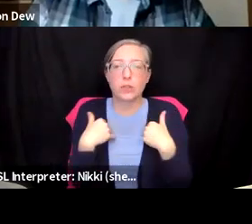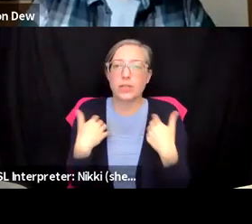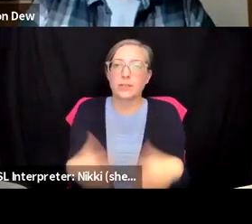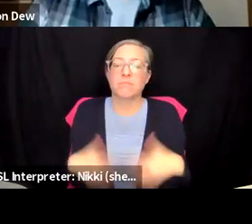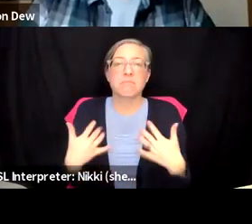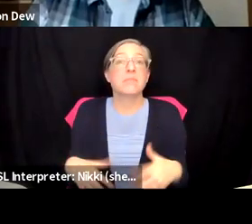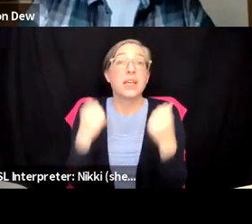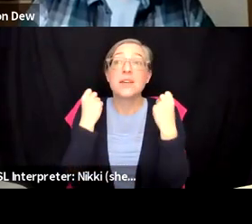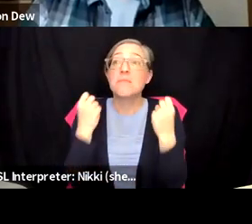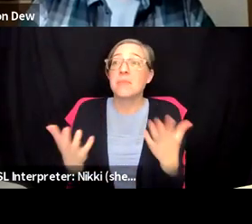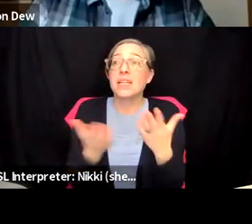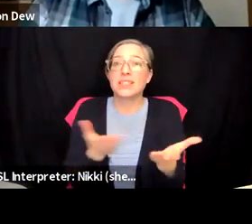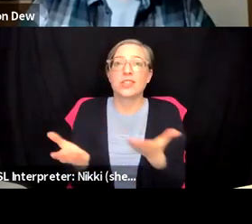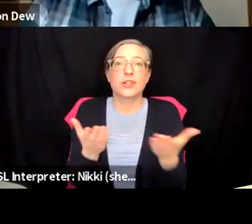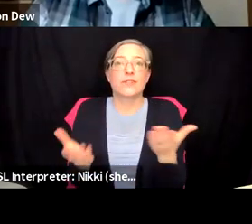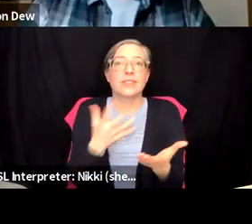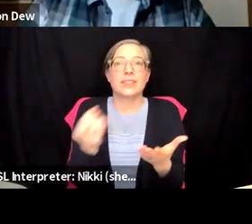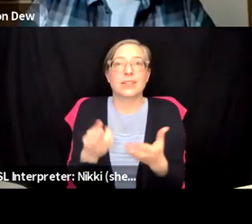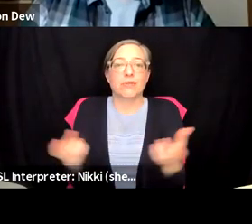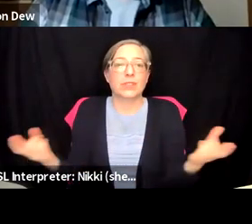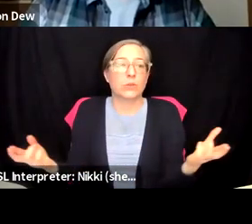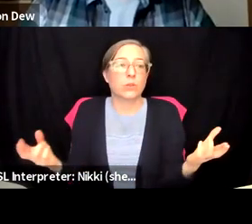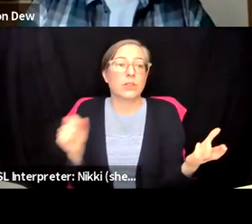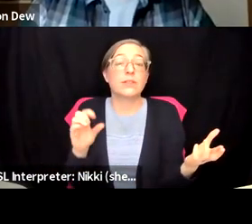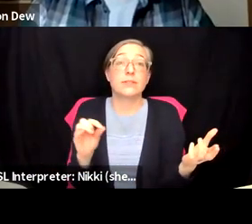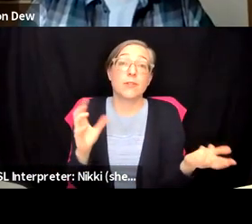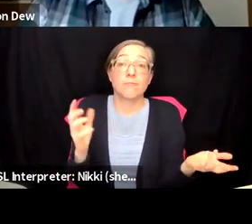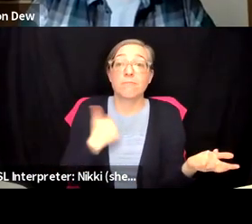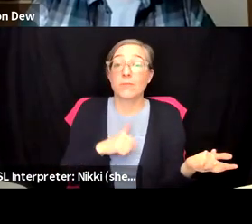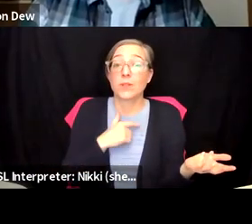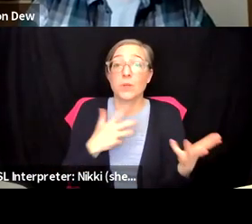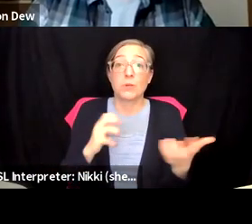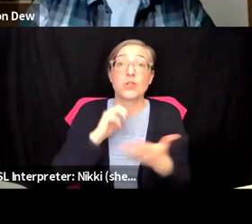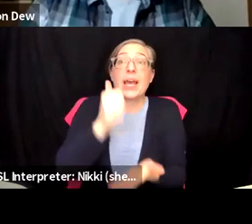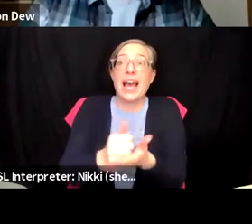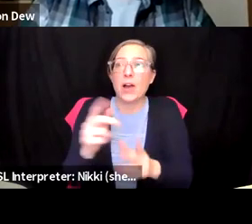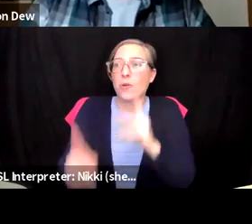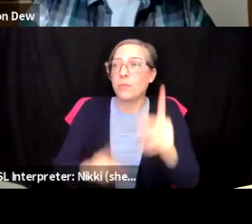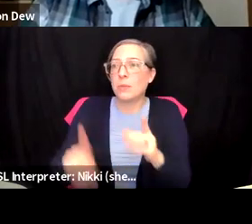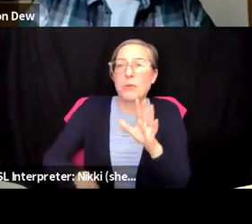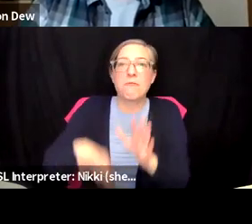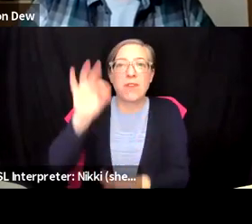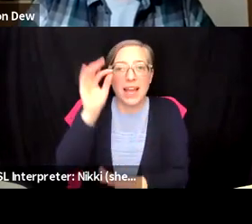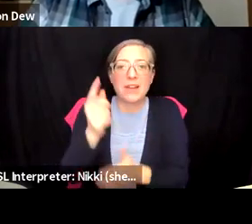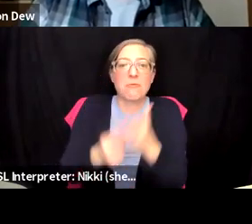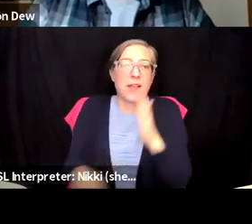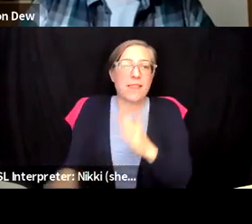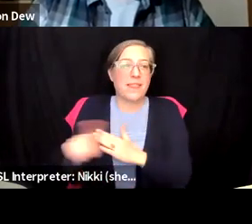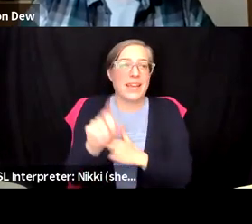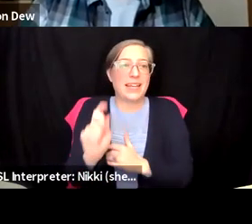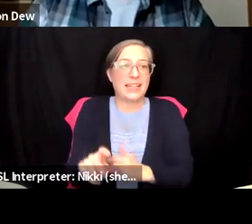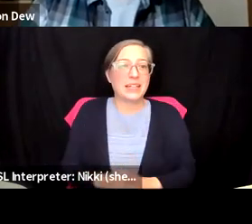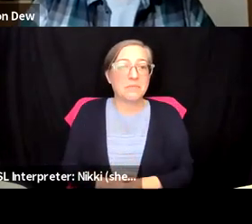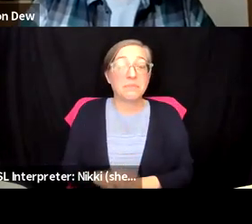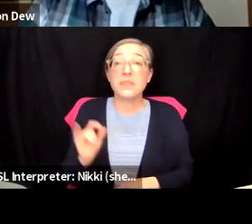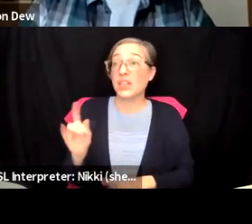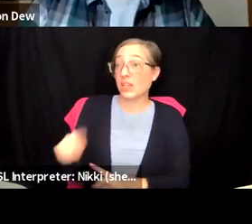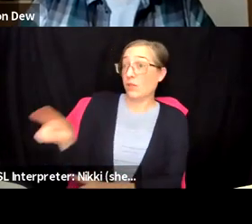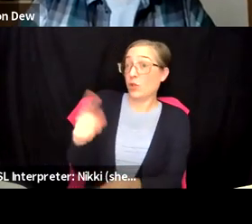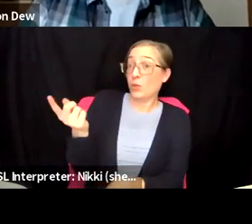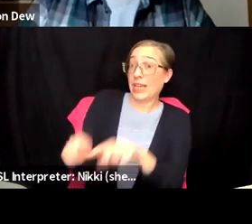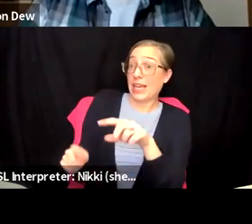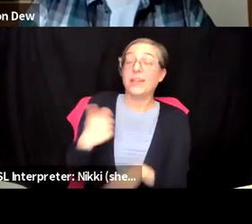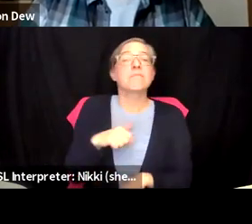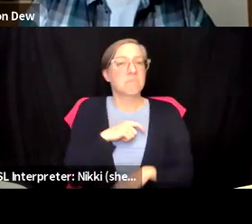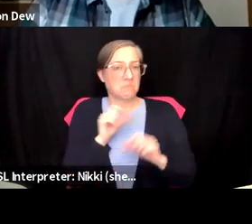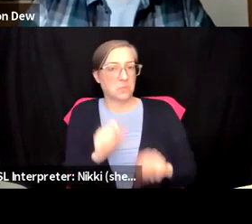information and referral. So help people get what they need. If you can't do it, if we can't do it, we can find someone who can.